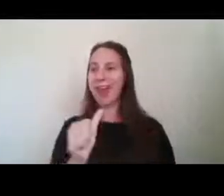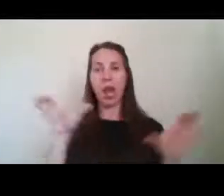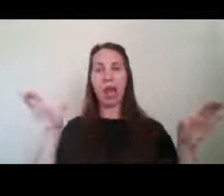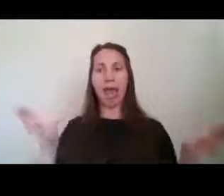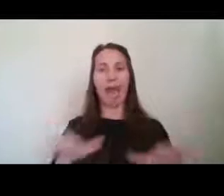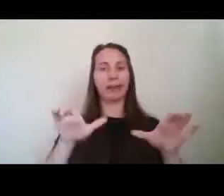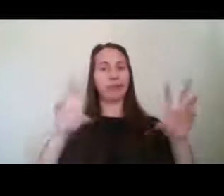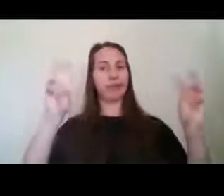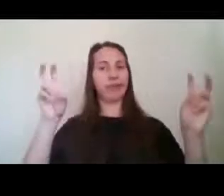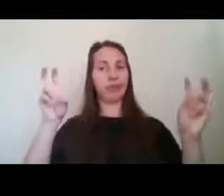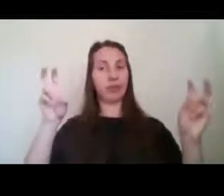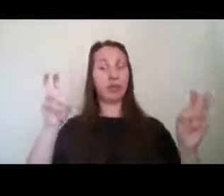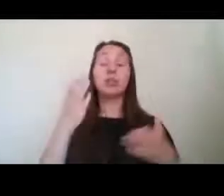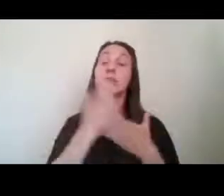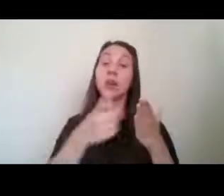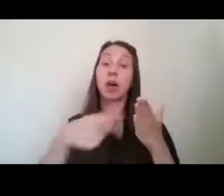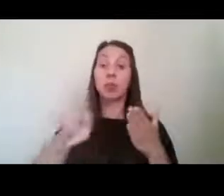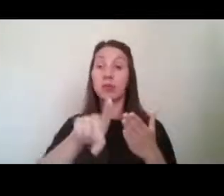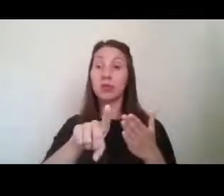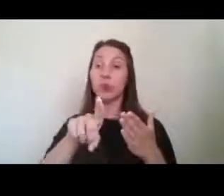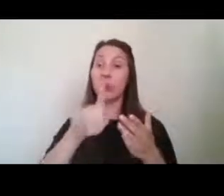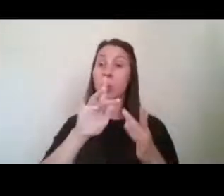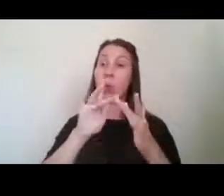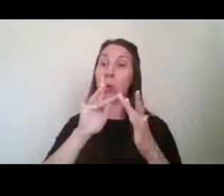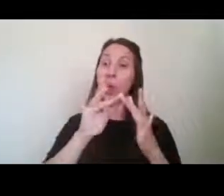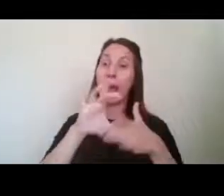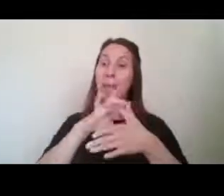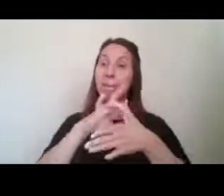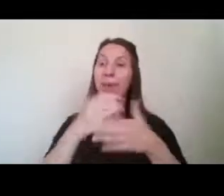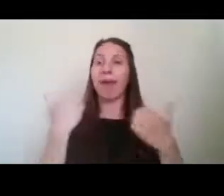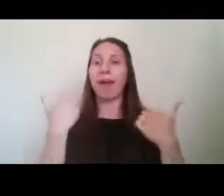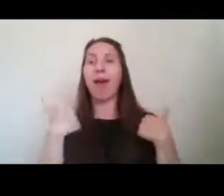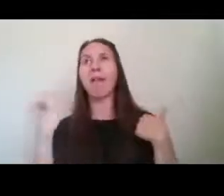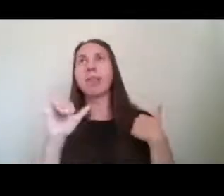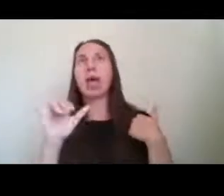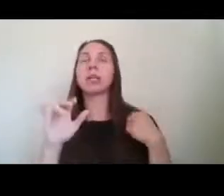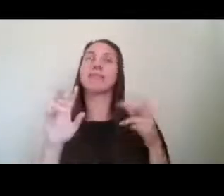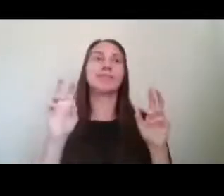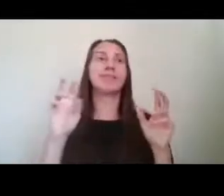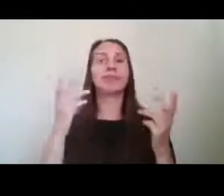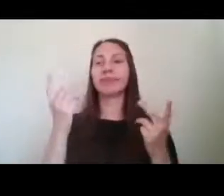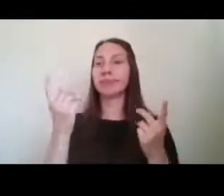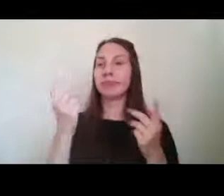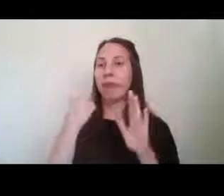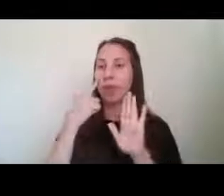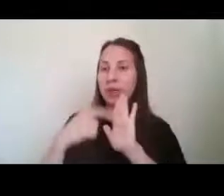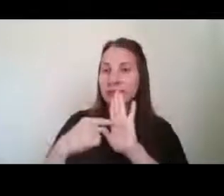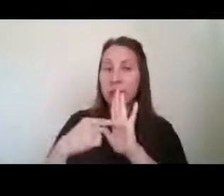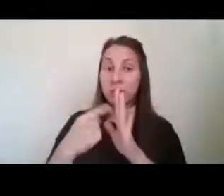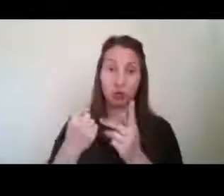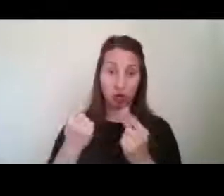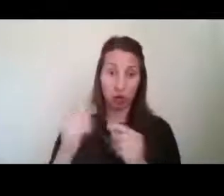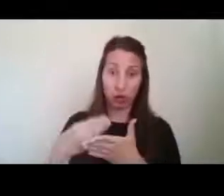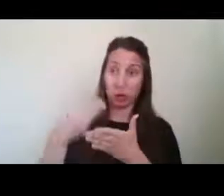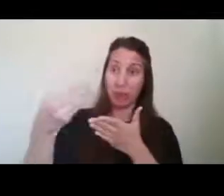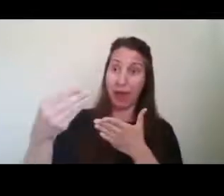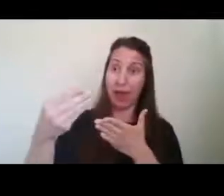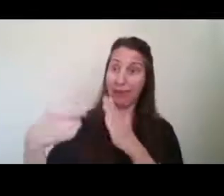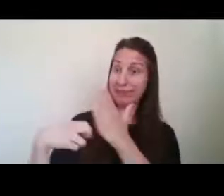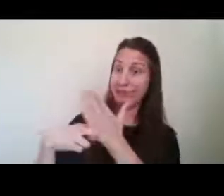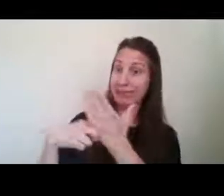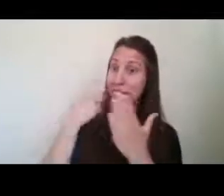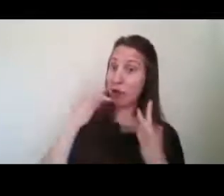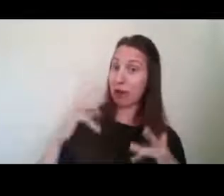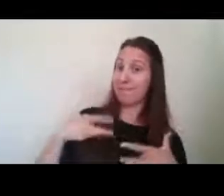of you on your web content have pages where you're trying to buy event tickets, there may be only a certain number of time to fill out